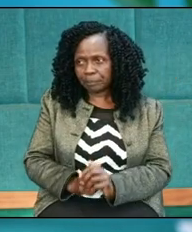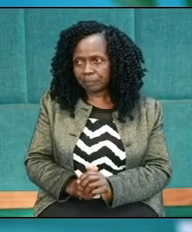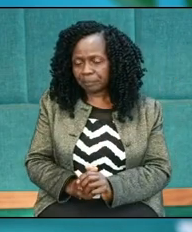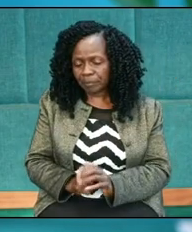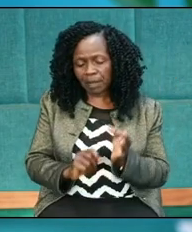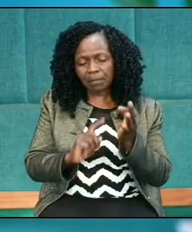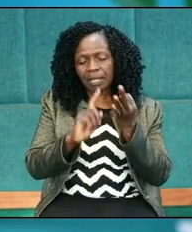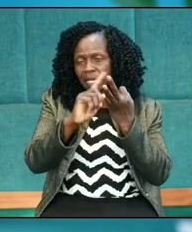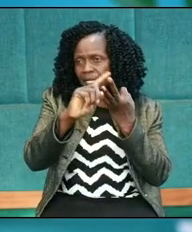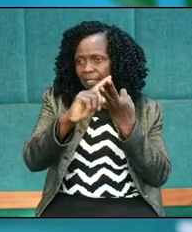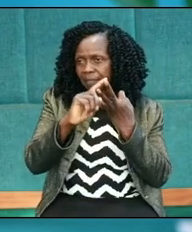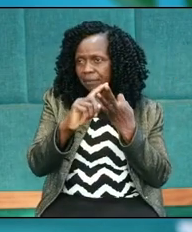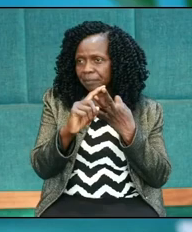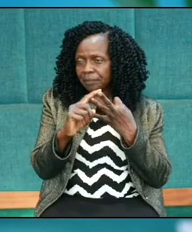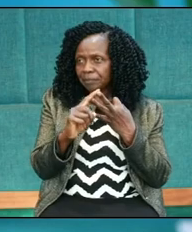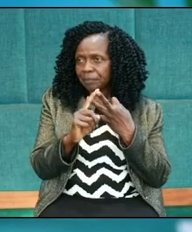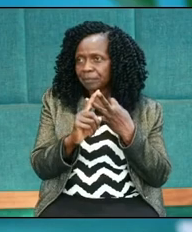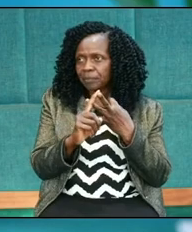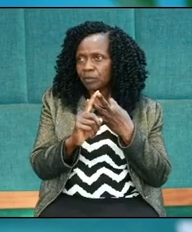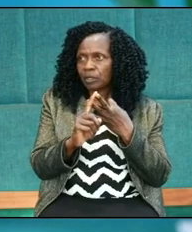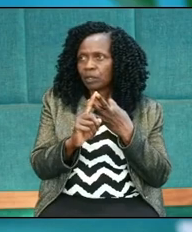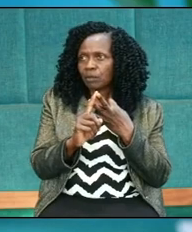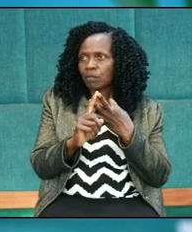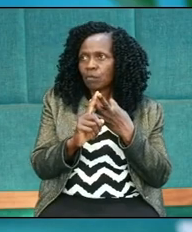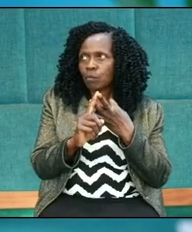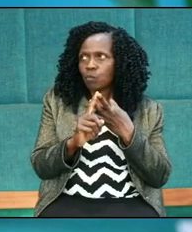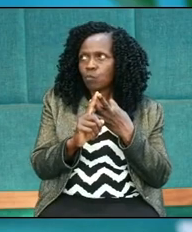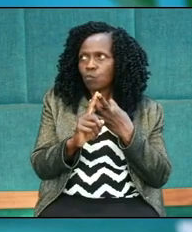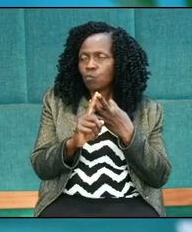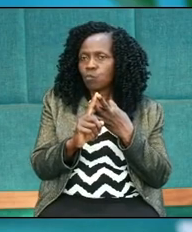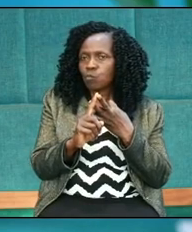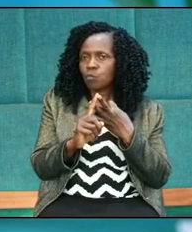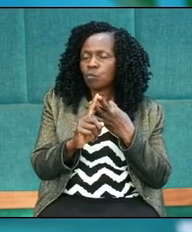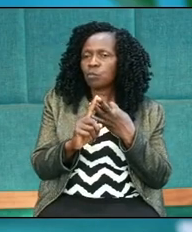Number three is use memories to relax.